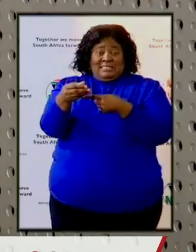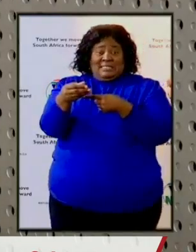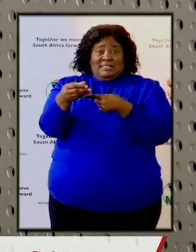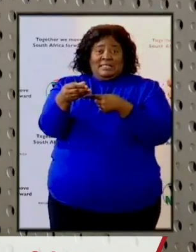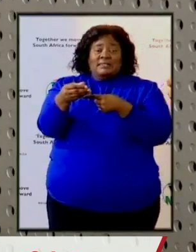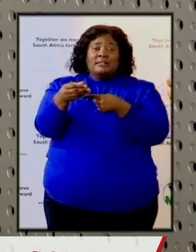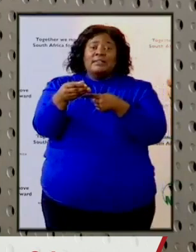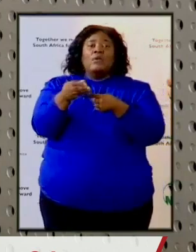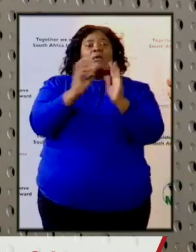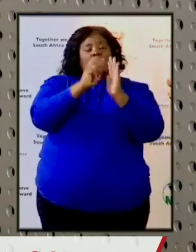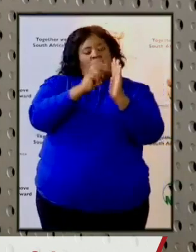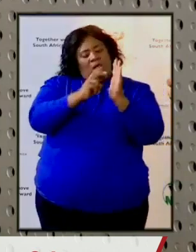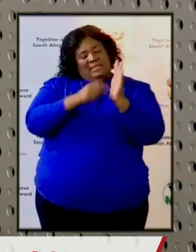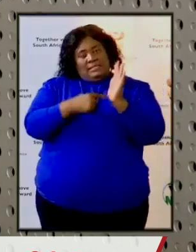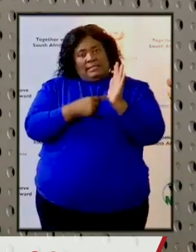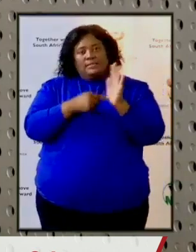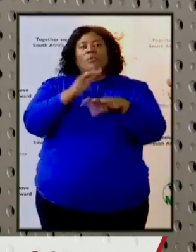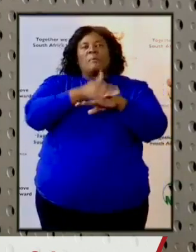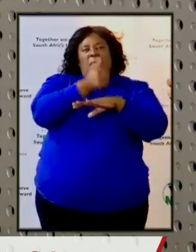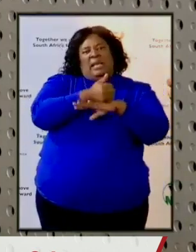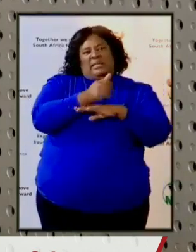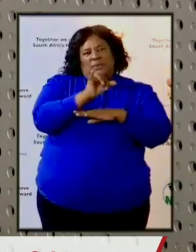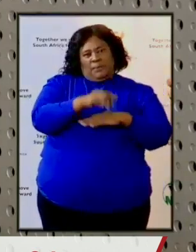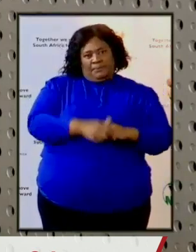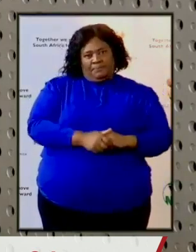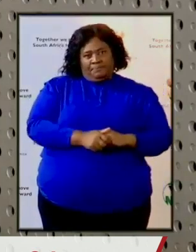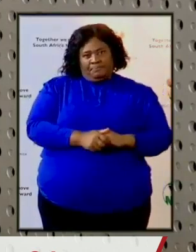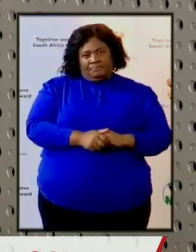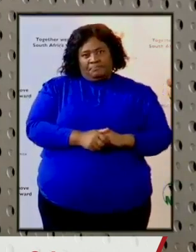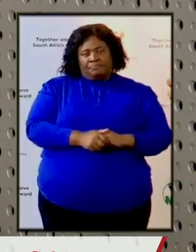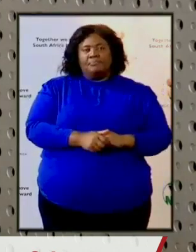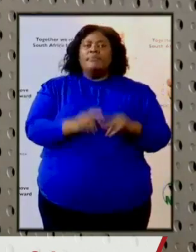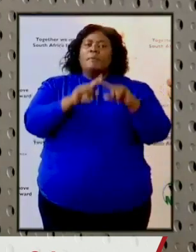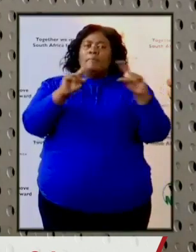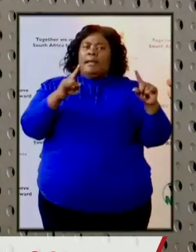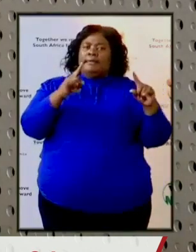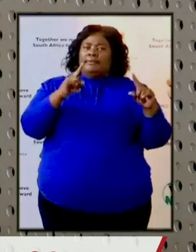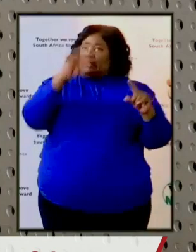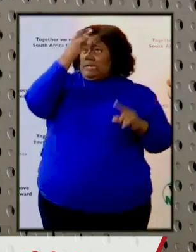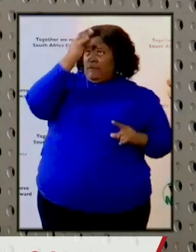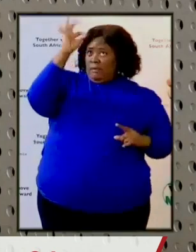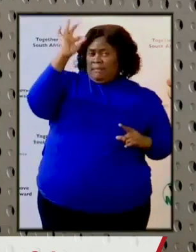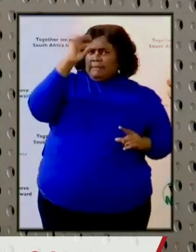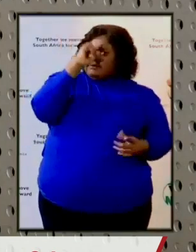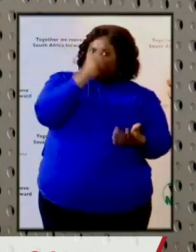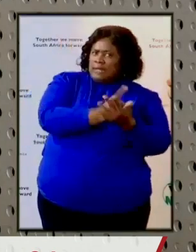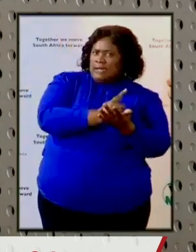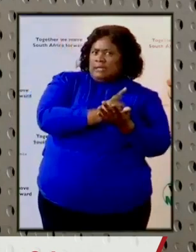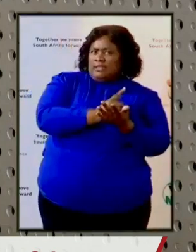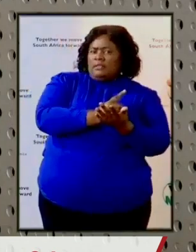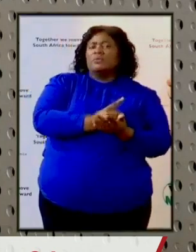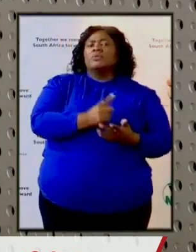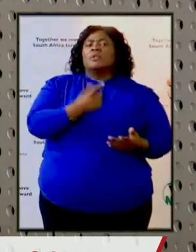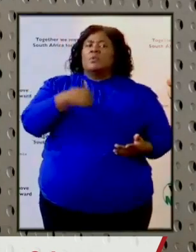the regulations would be based. But we decided that, government decided that we must at